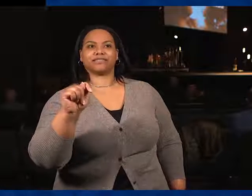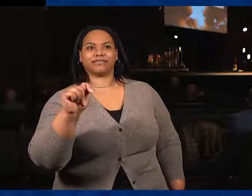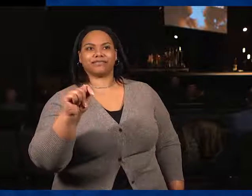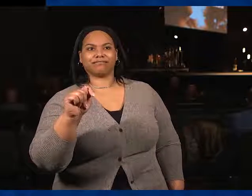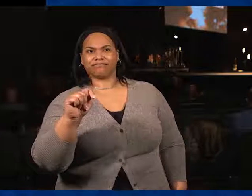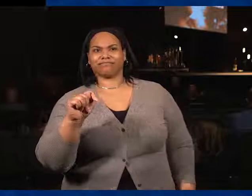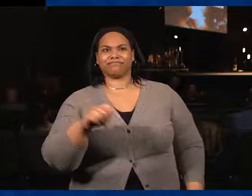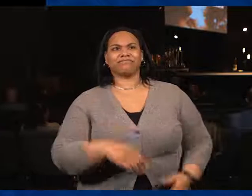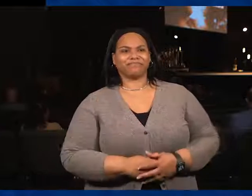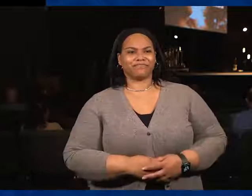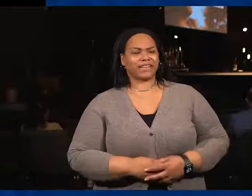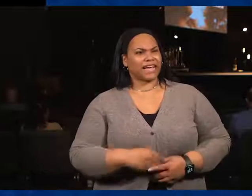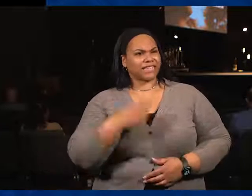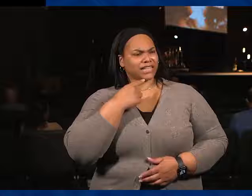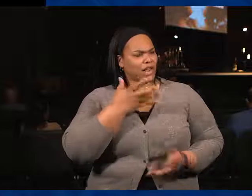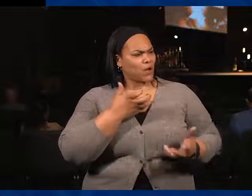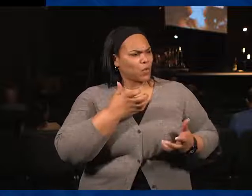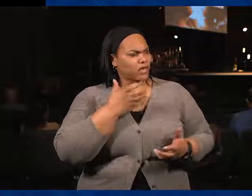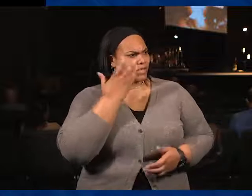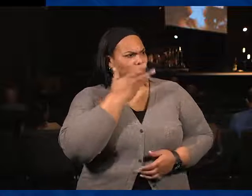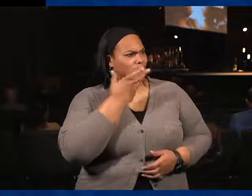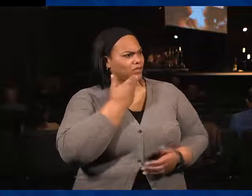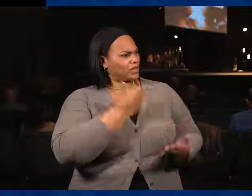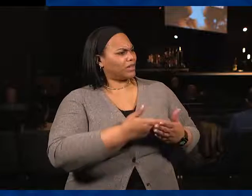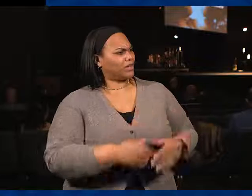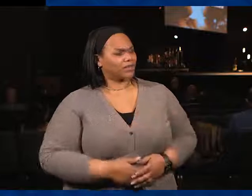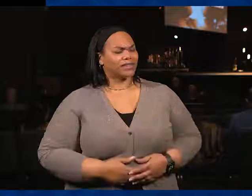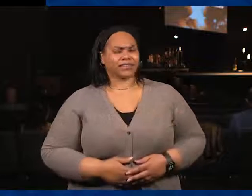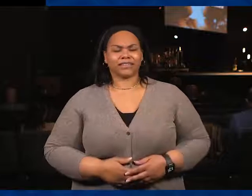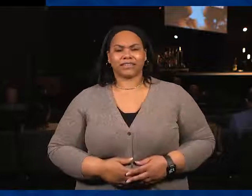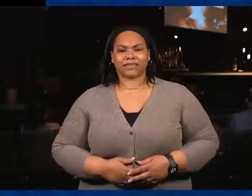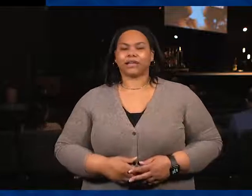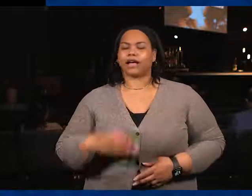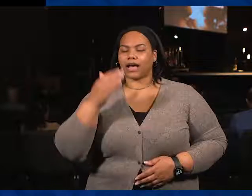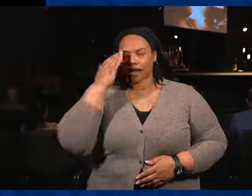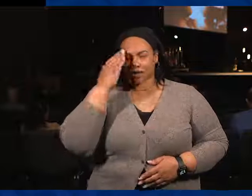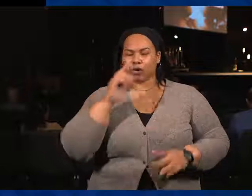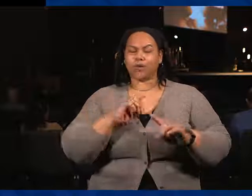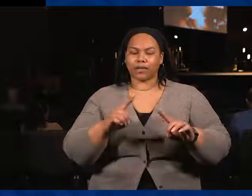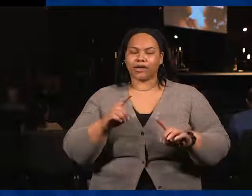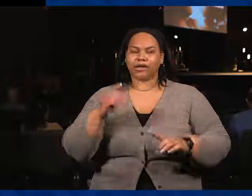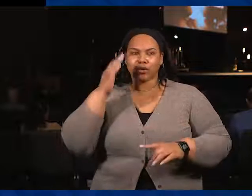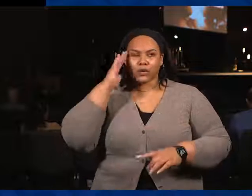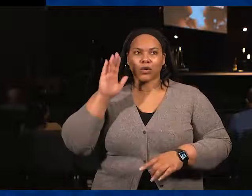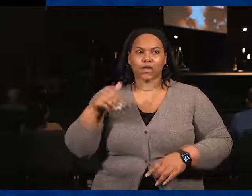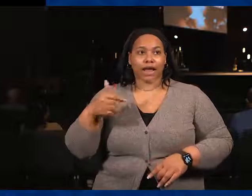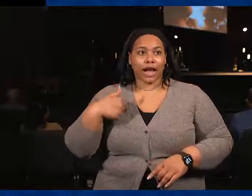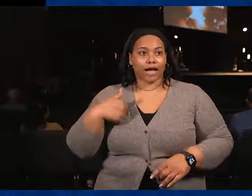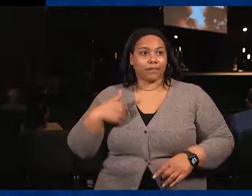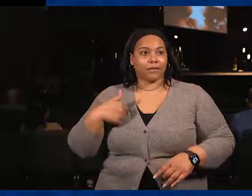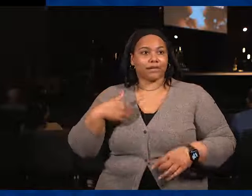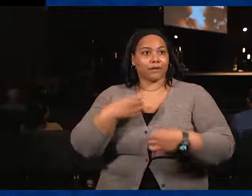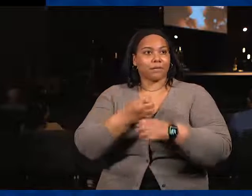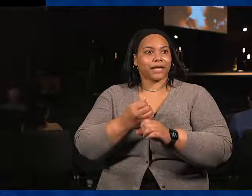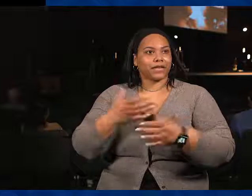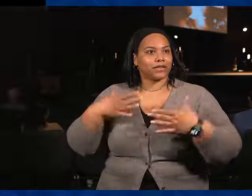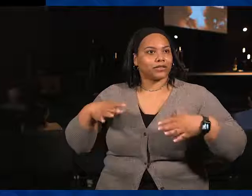I said, I know, but I want to look good. He said, brother, I know, but you need to know that I've been making suits for a